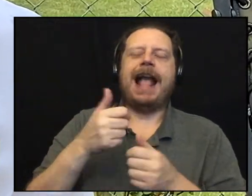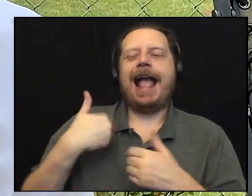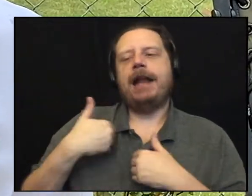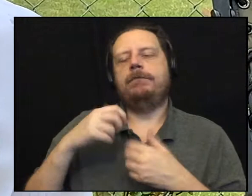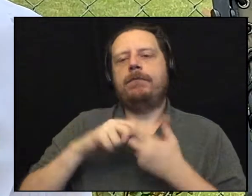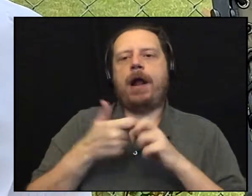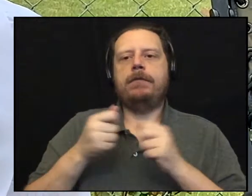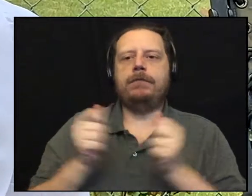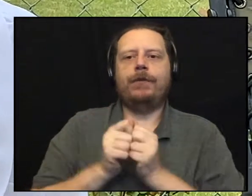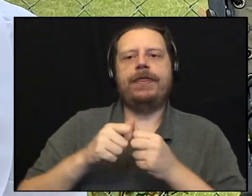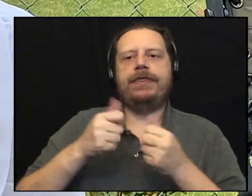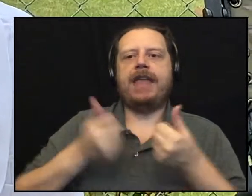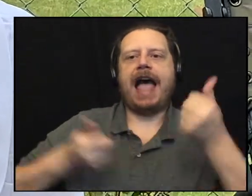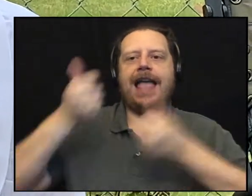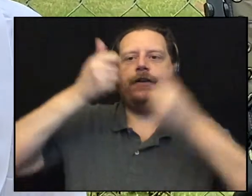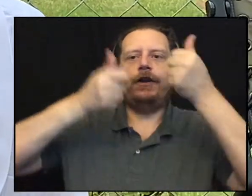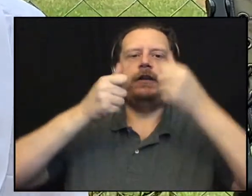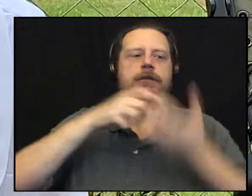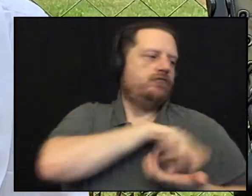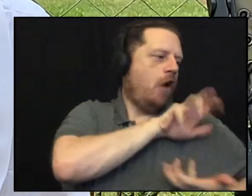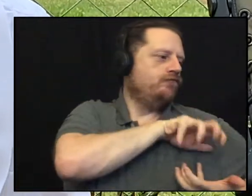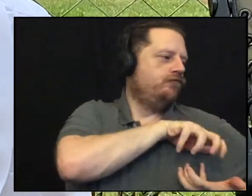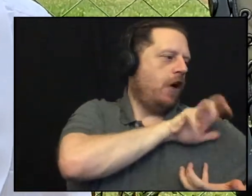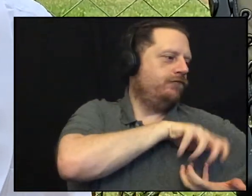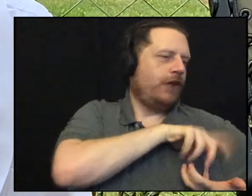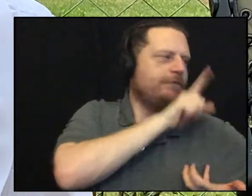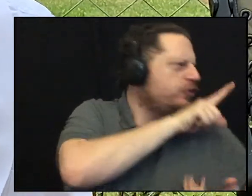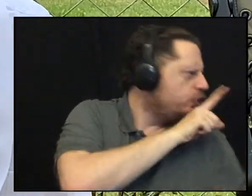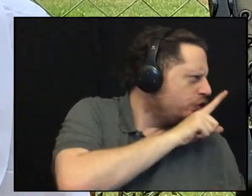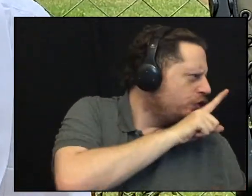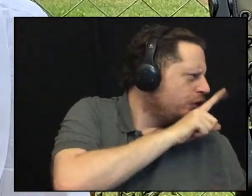on charges of heresy.